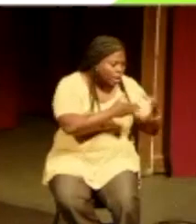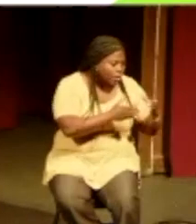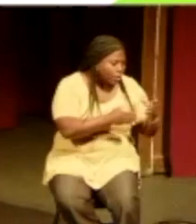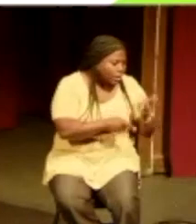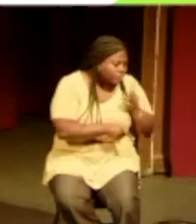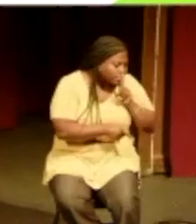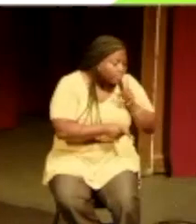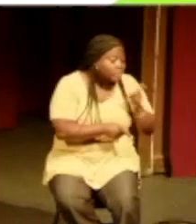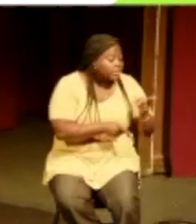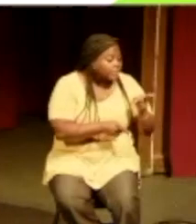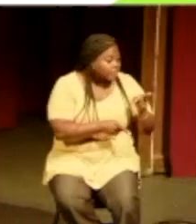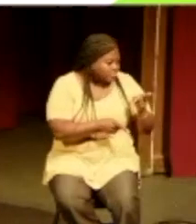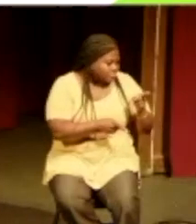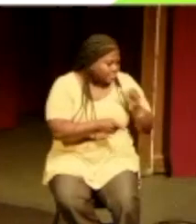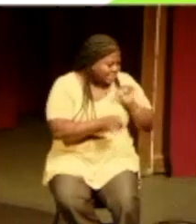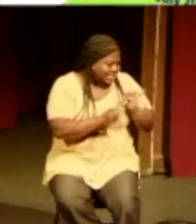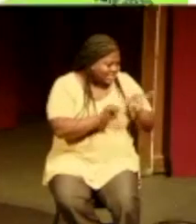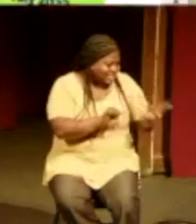us a bit.